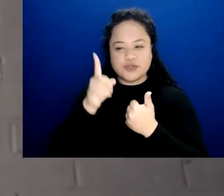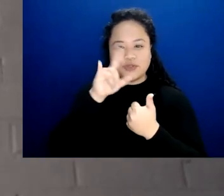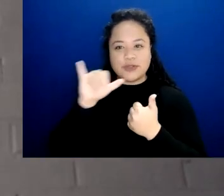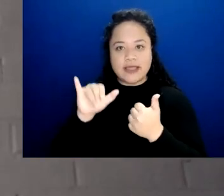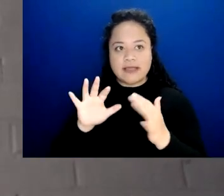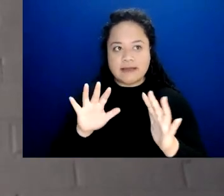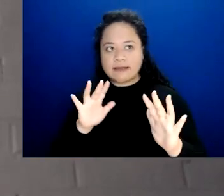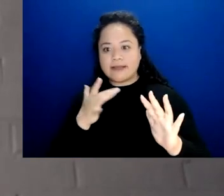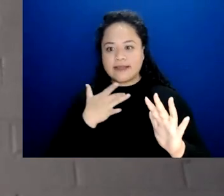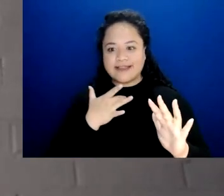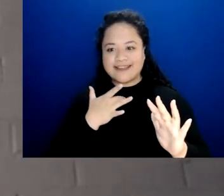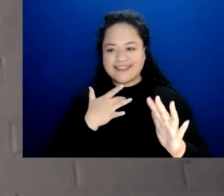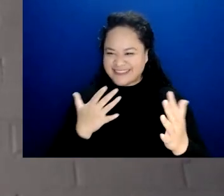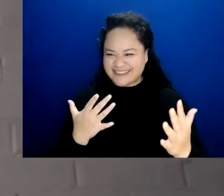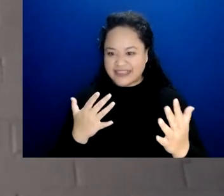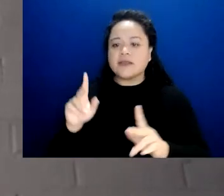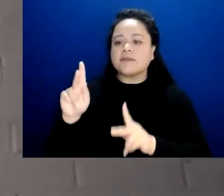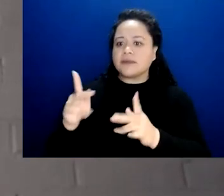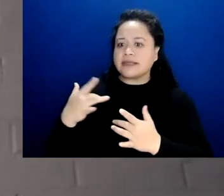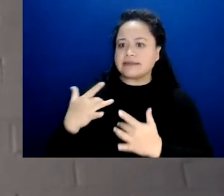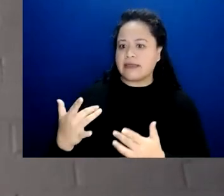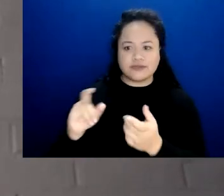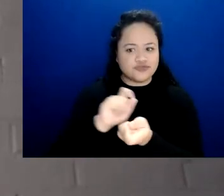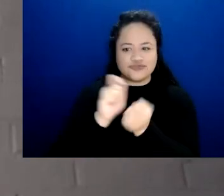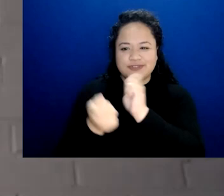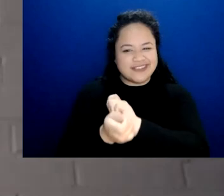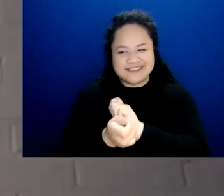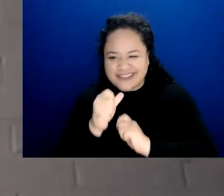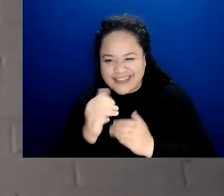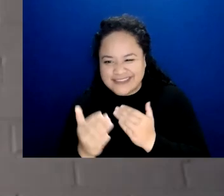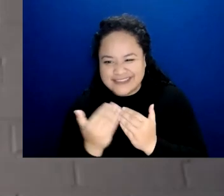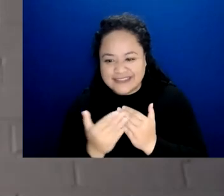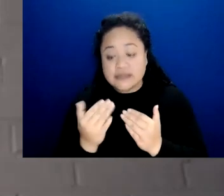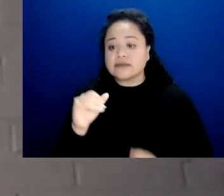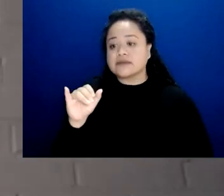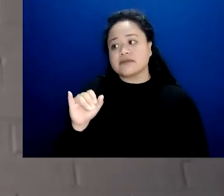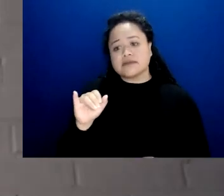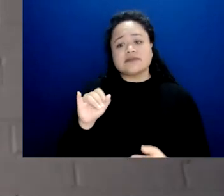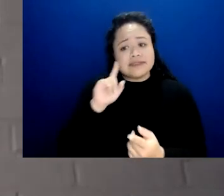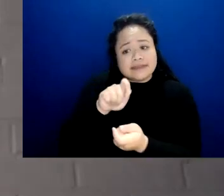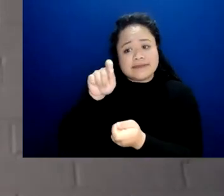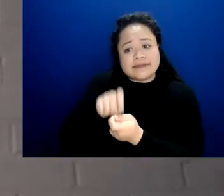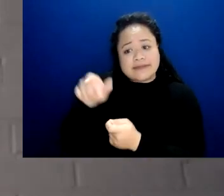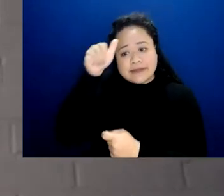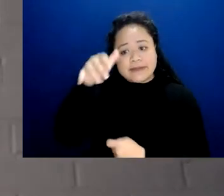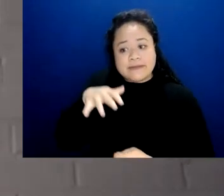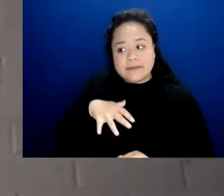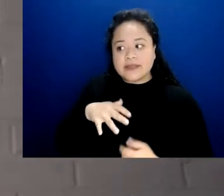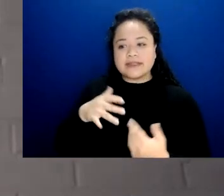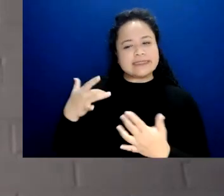don't do well with change in general, particularly with men. You know, when you're talking about changing things, men kind of like their